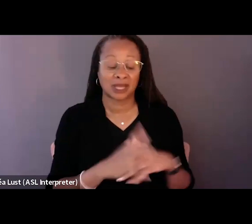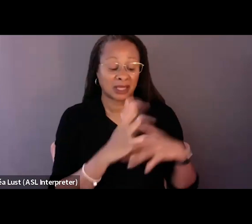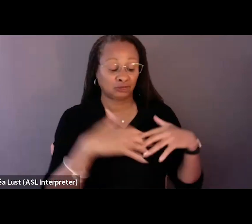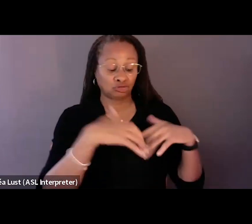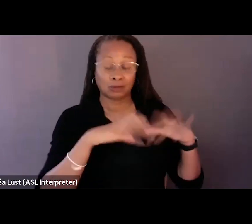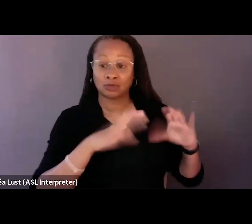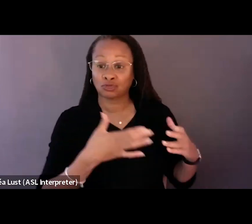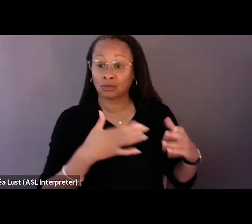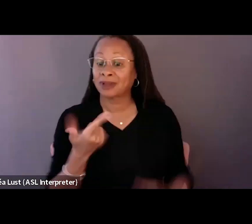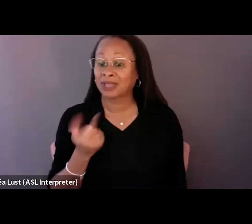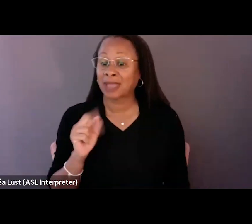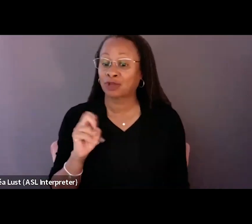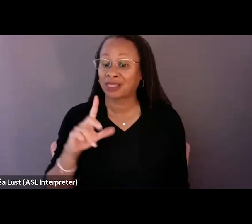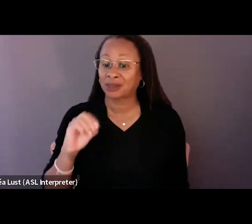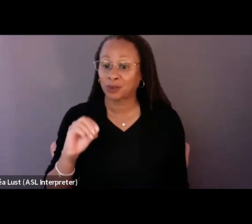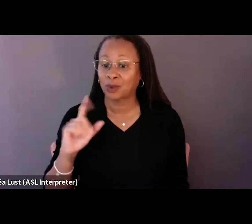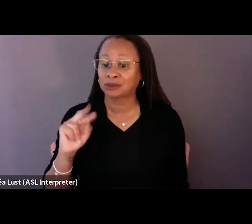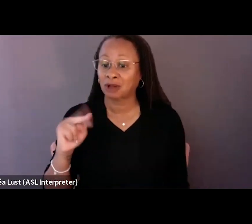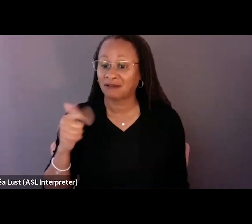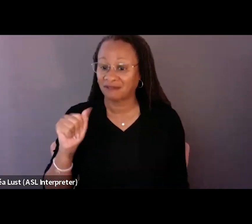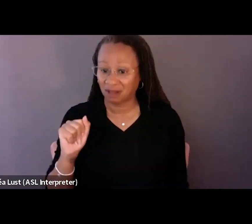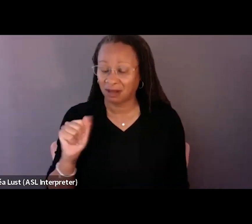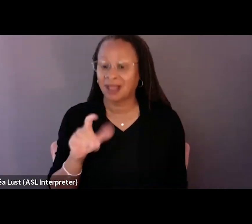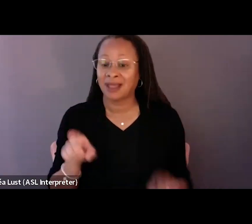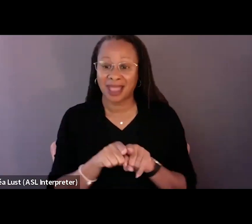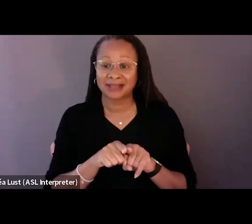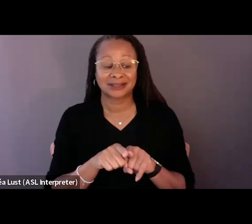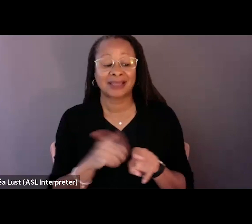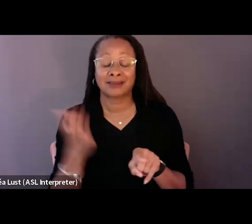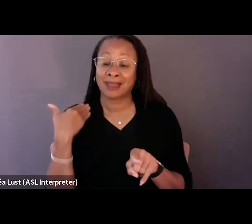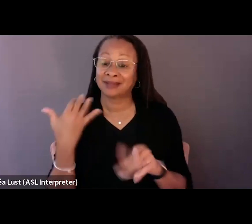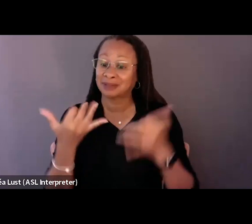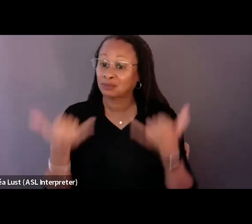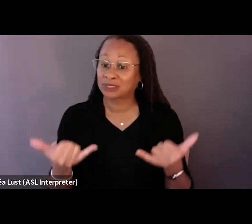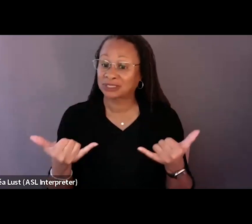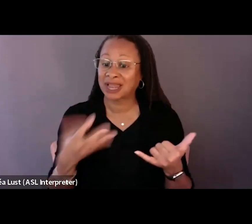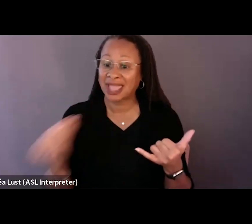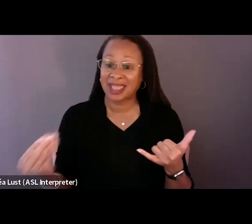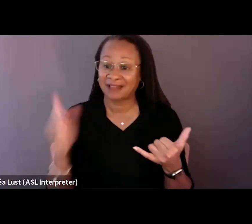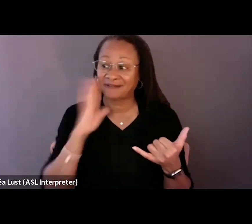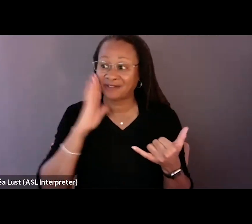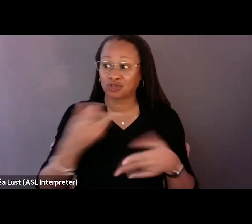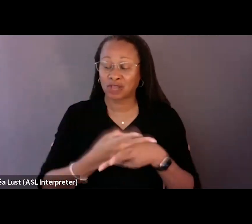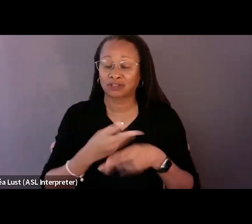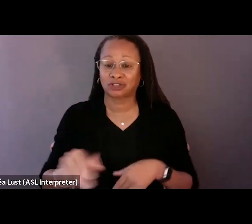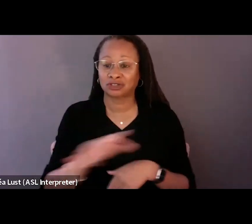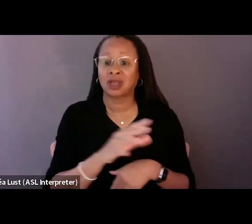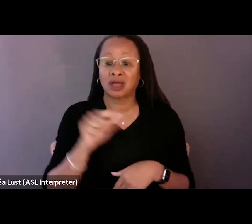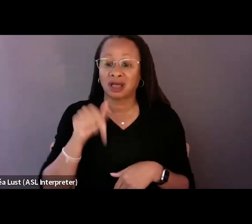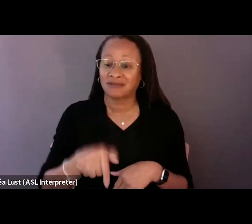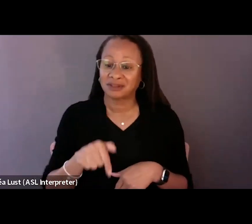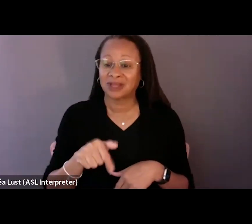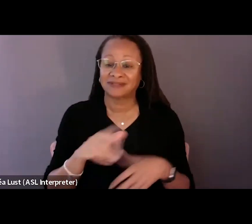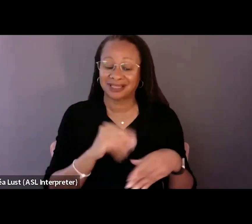We recognize the Gabrielino Tongva as the past, present, and future caretakers